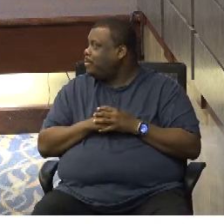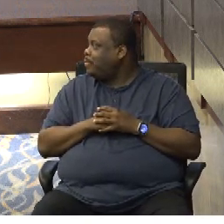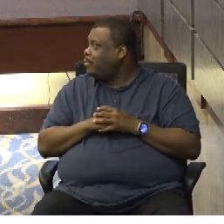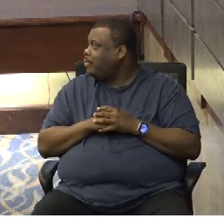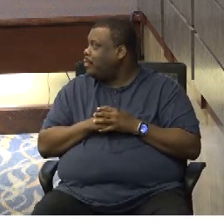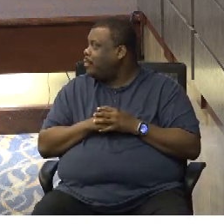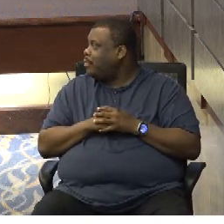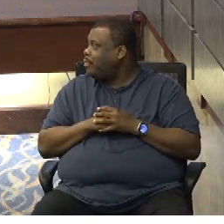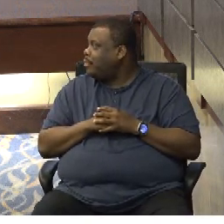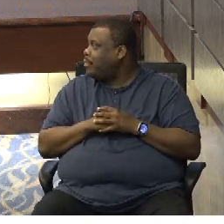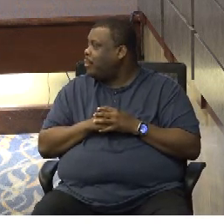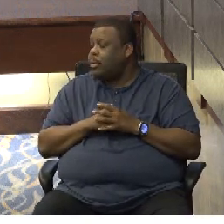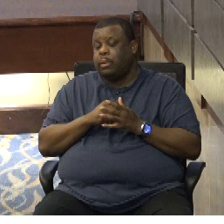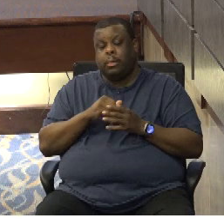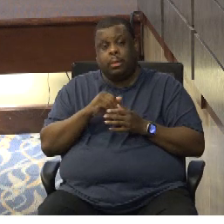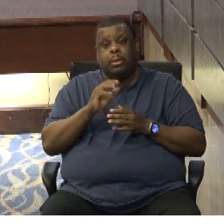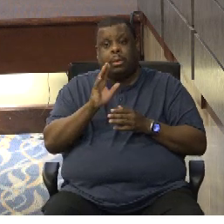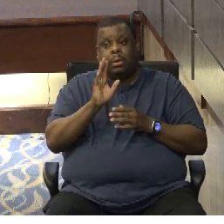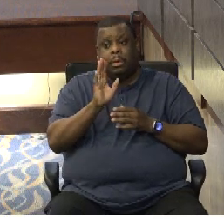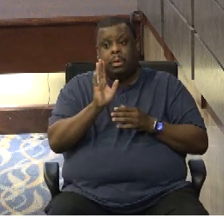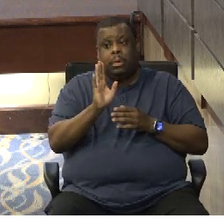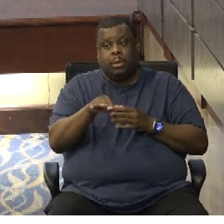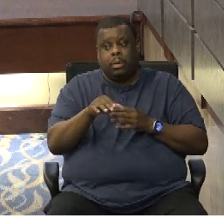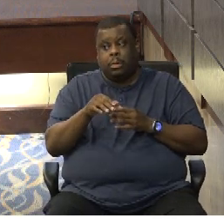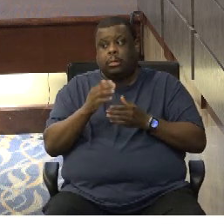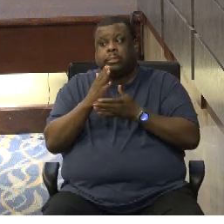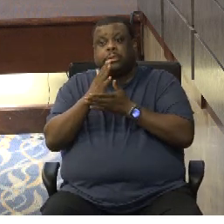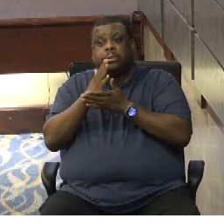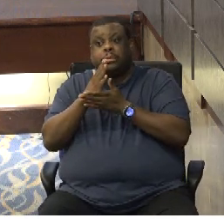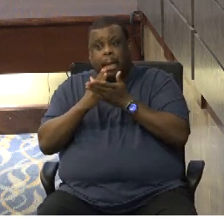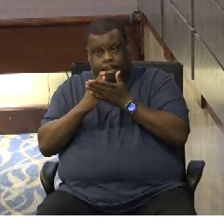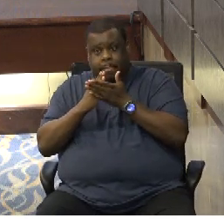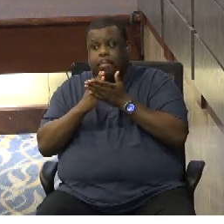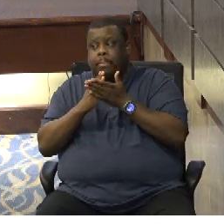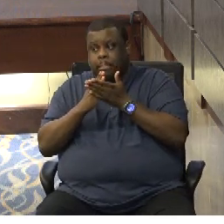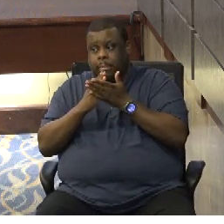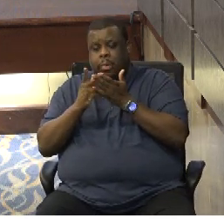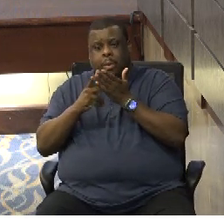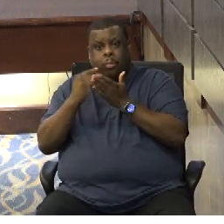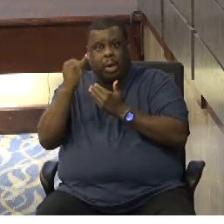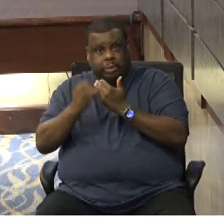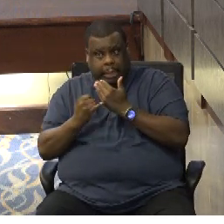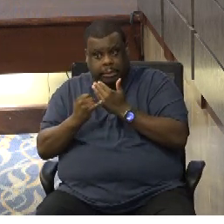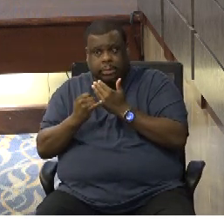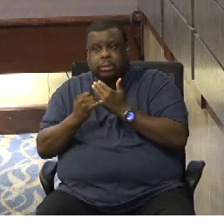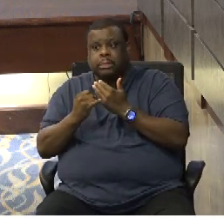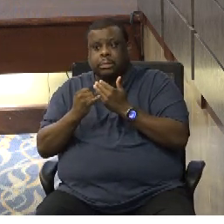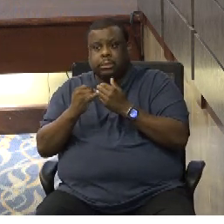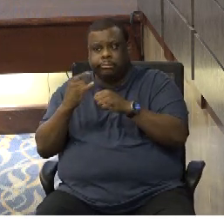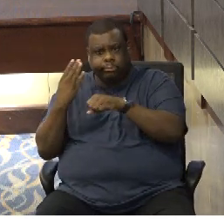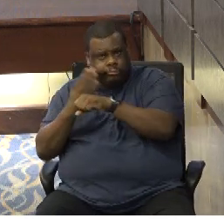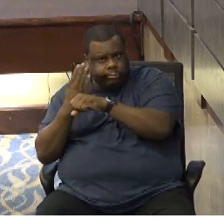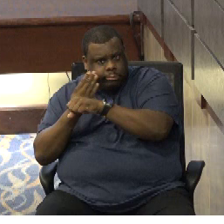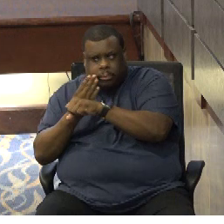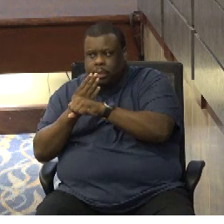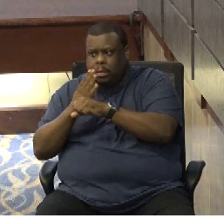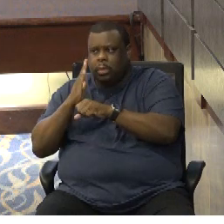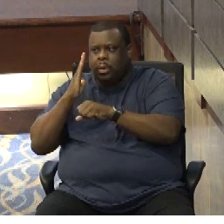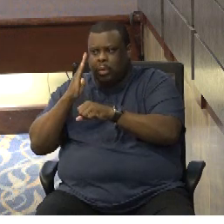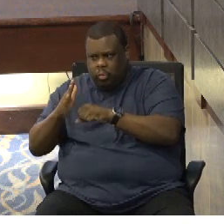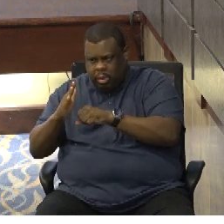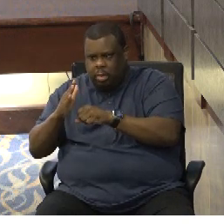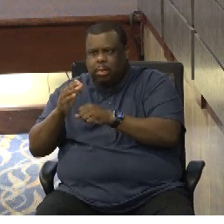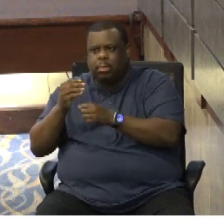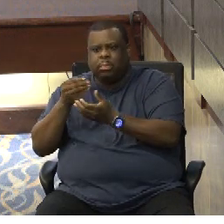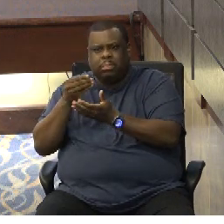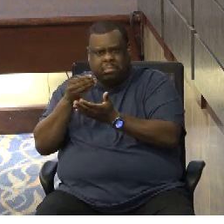do have some projects that could potentially take care of some of those unspent